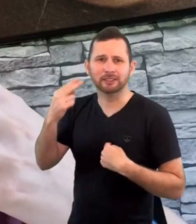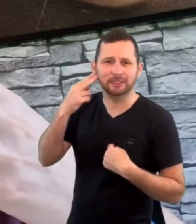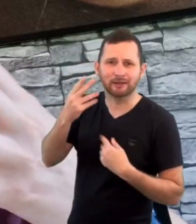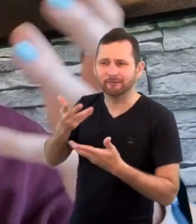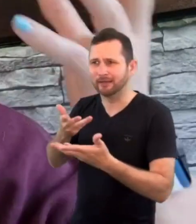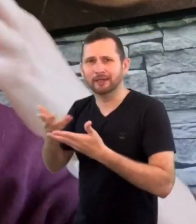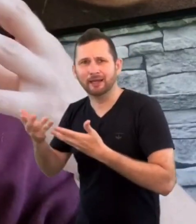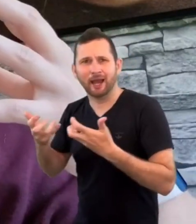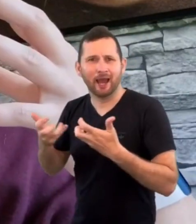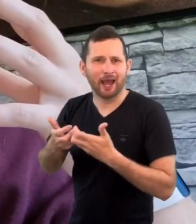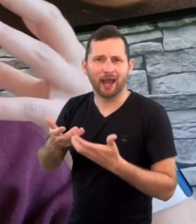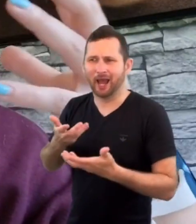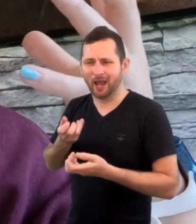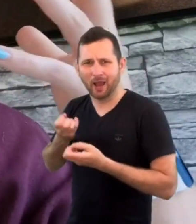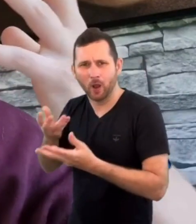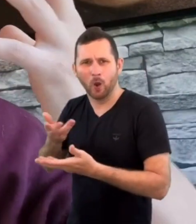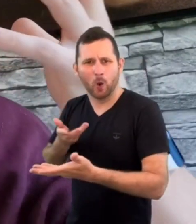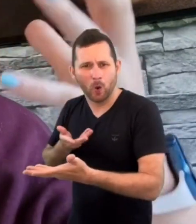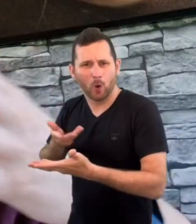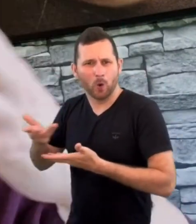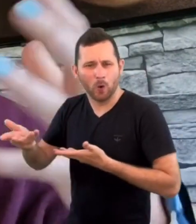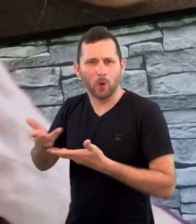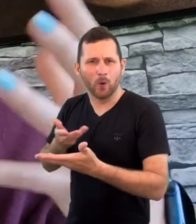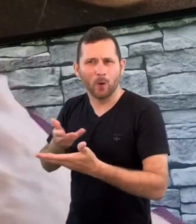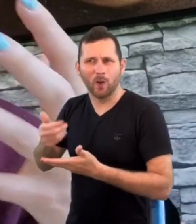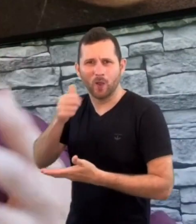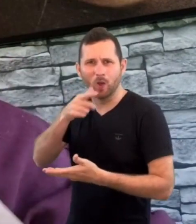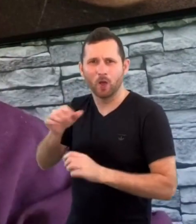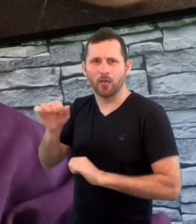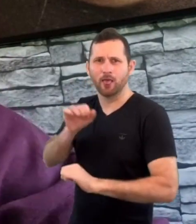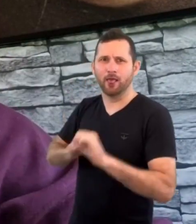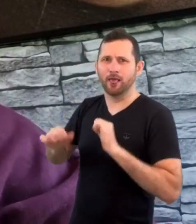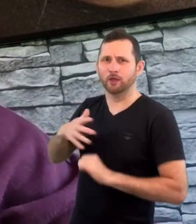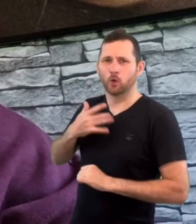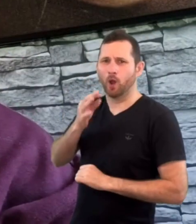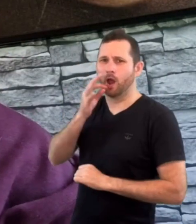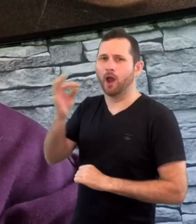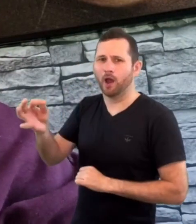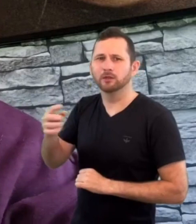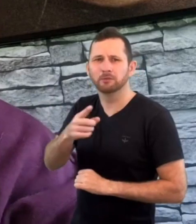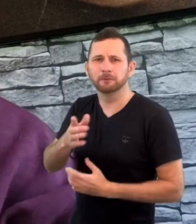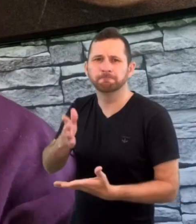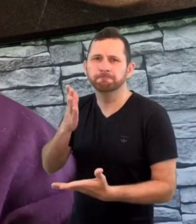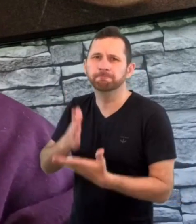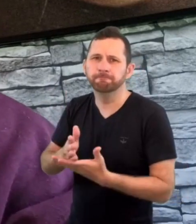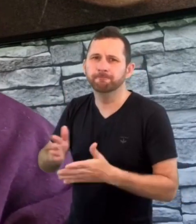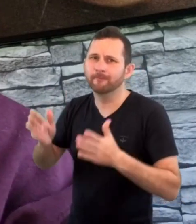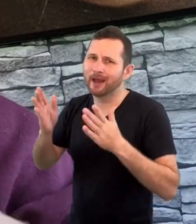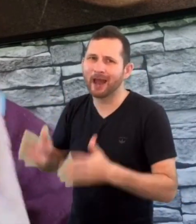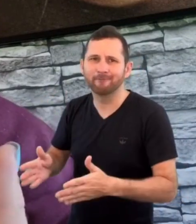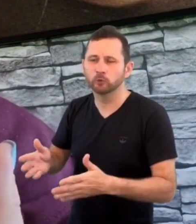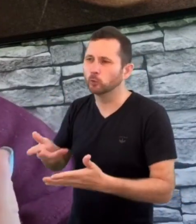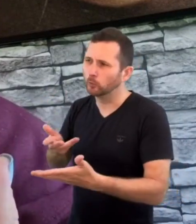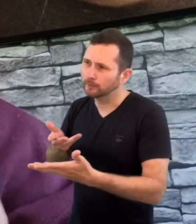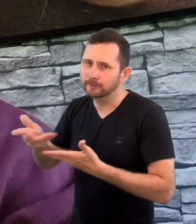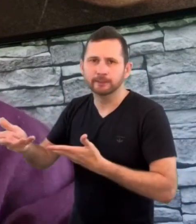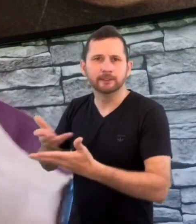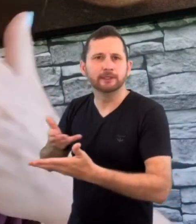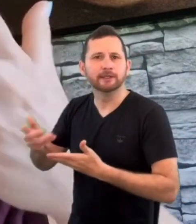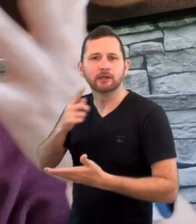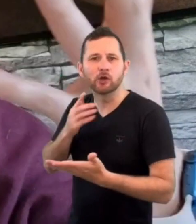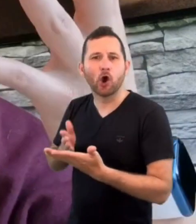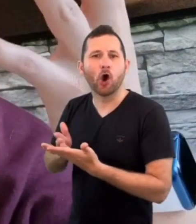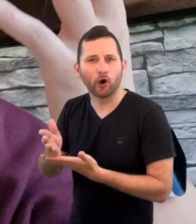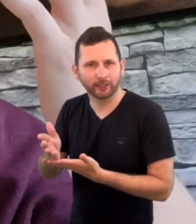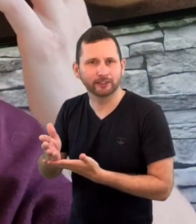into yourself and you're getting into your head and you're not confident to ask for help, then that's where you need to do that. Just be honest with people. Just